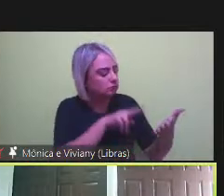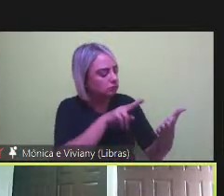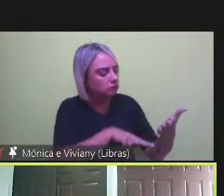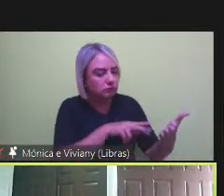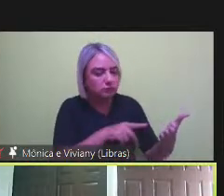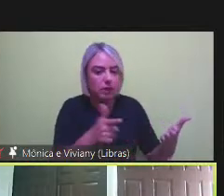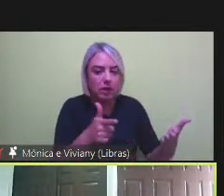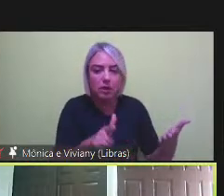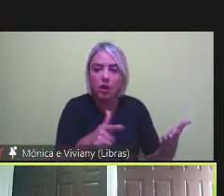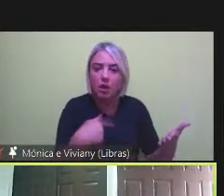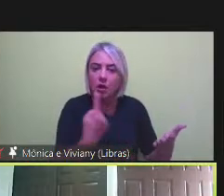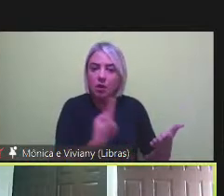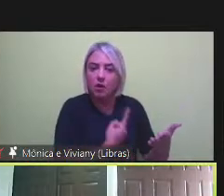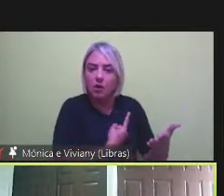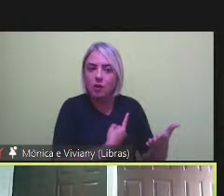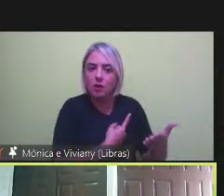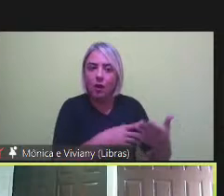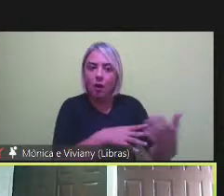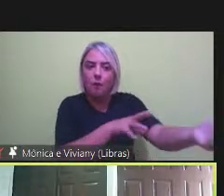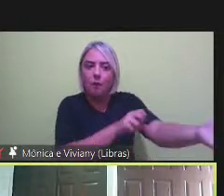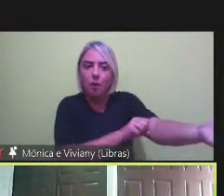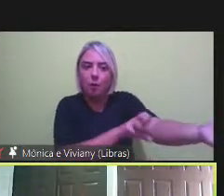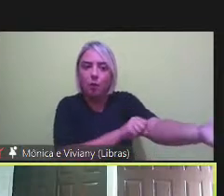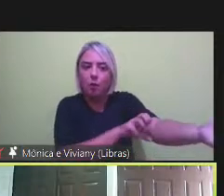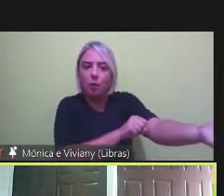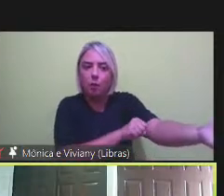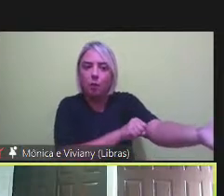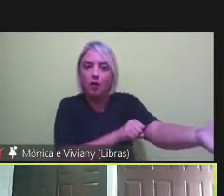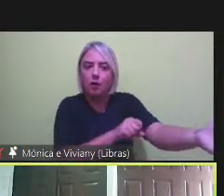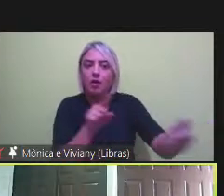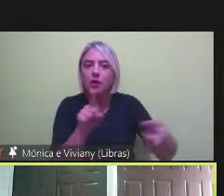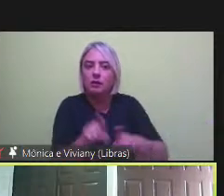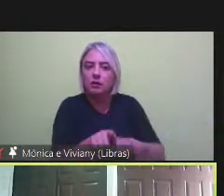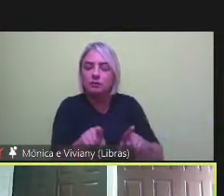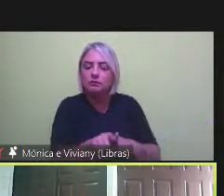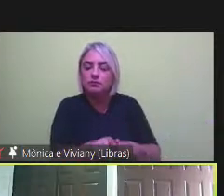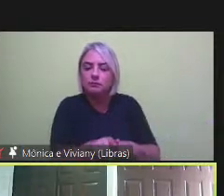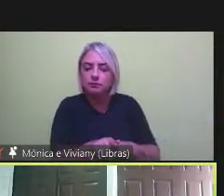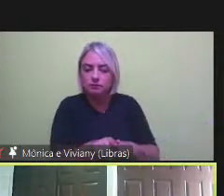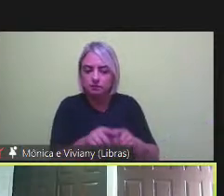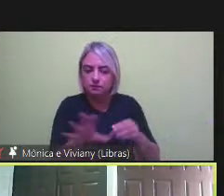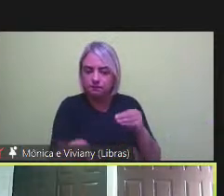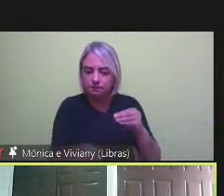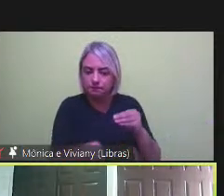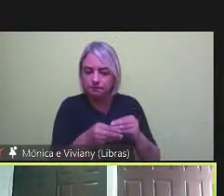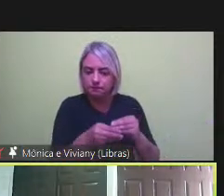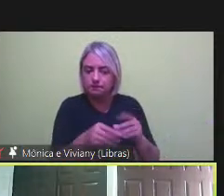been completed. A project to standardize and upgrade